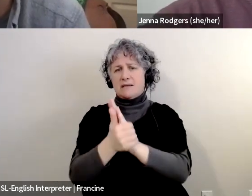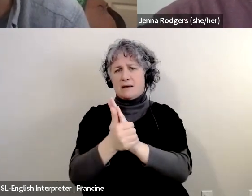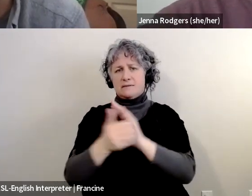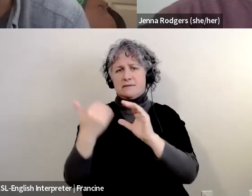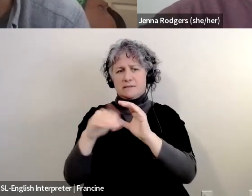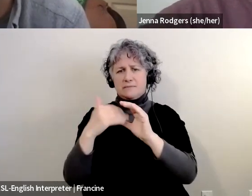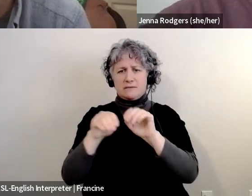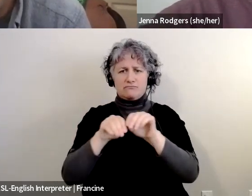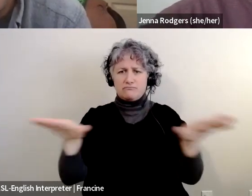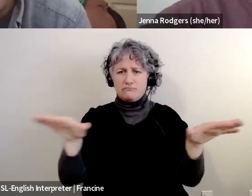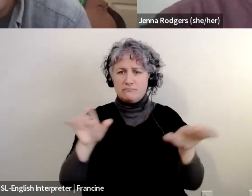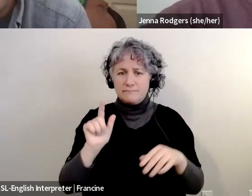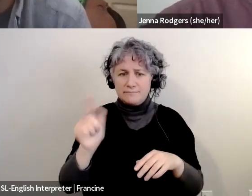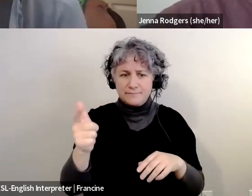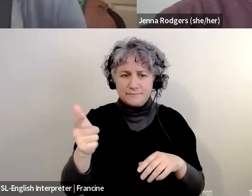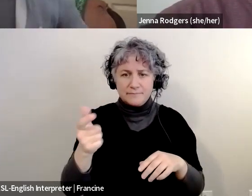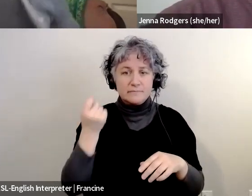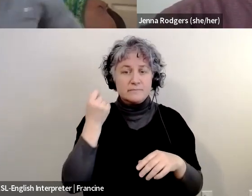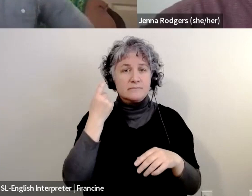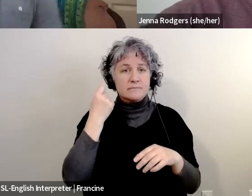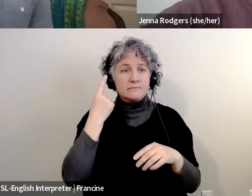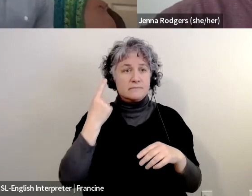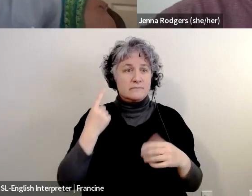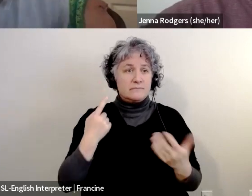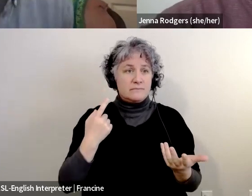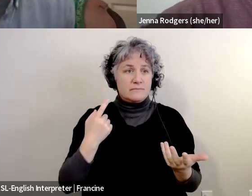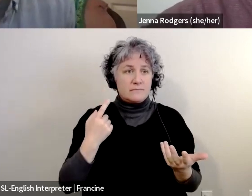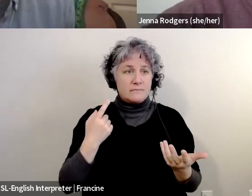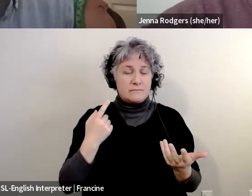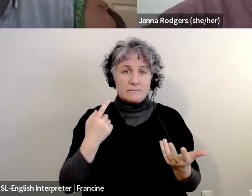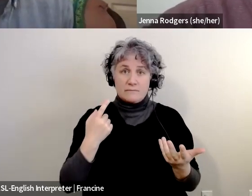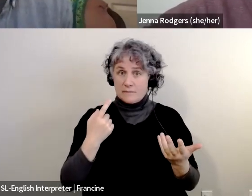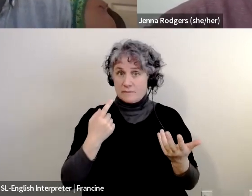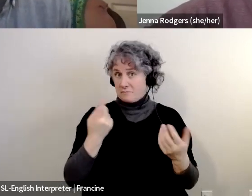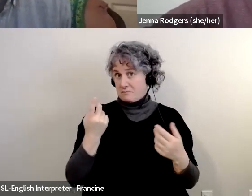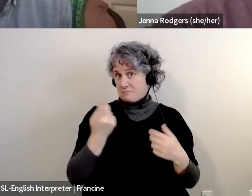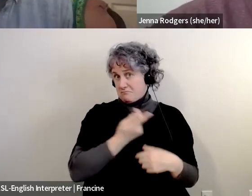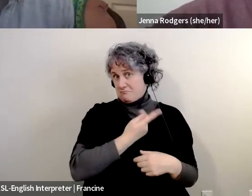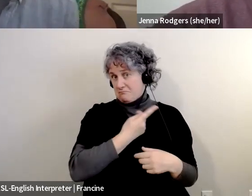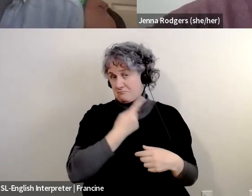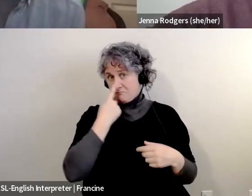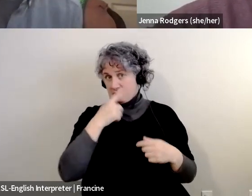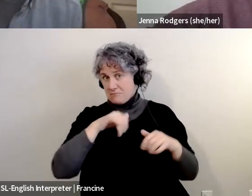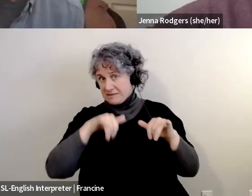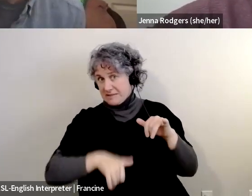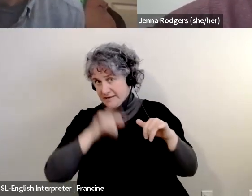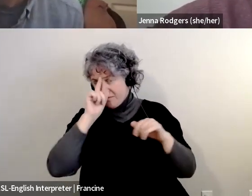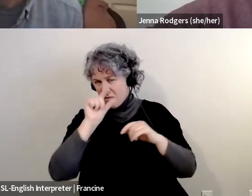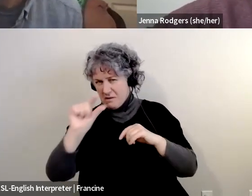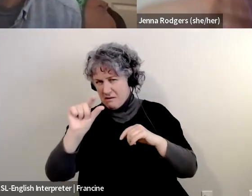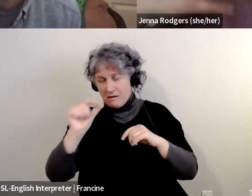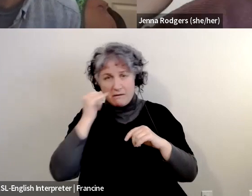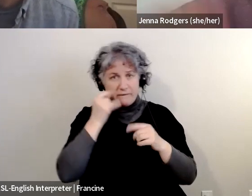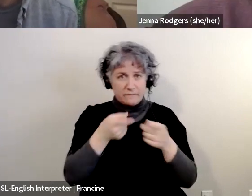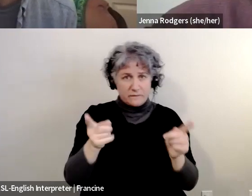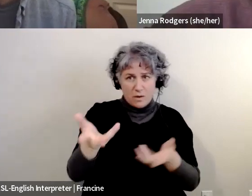after. But we are able to stick around, Stafford and I, for a little while longer. So if